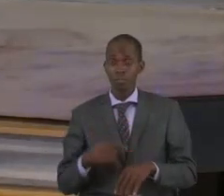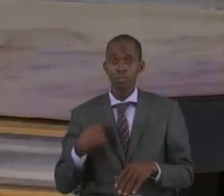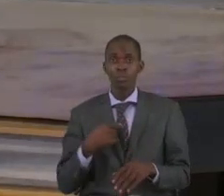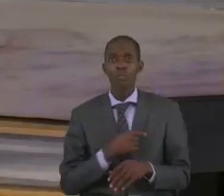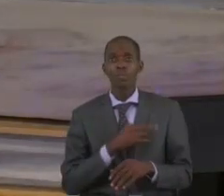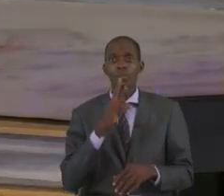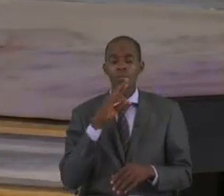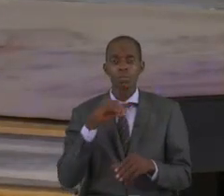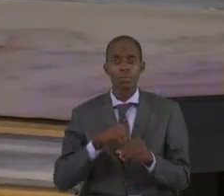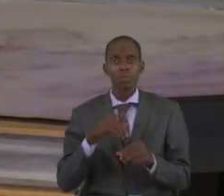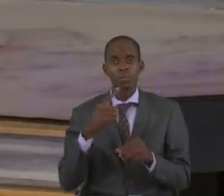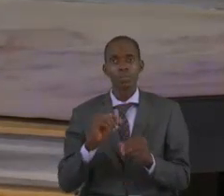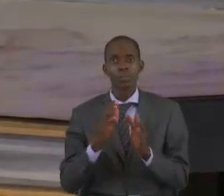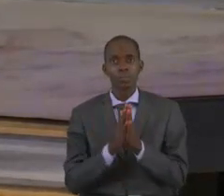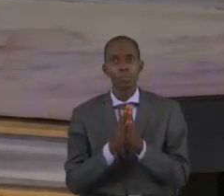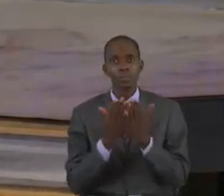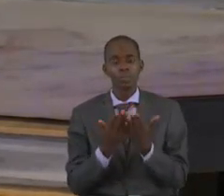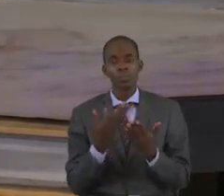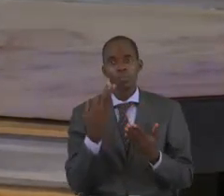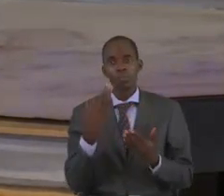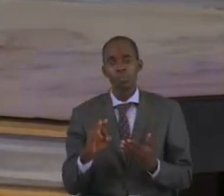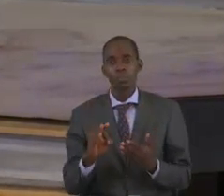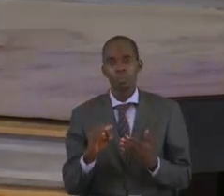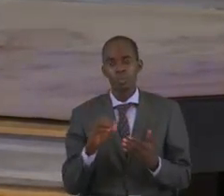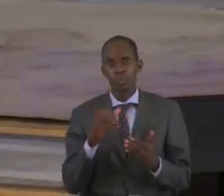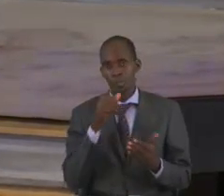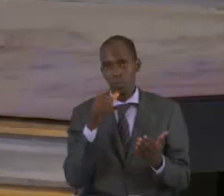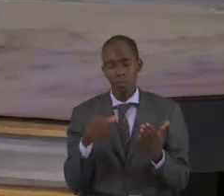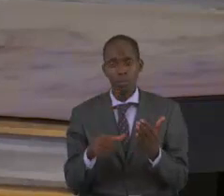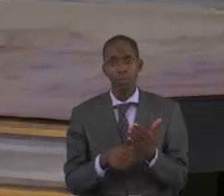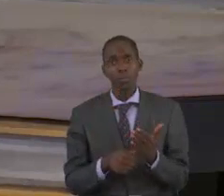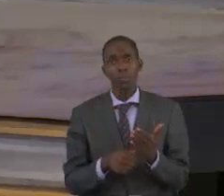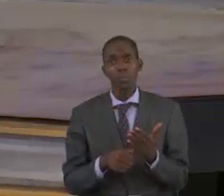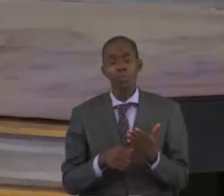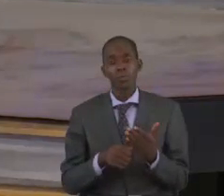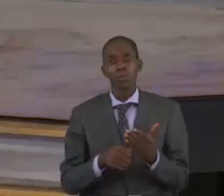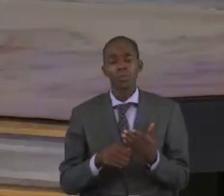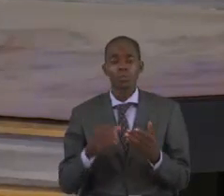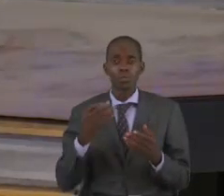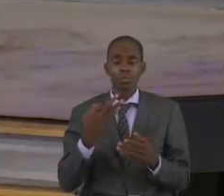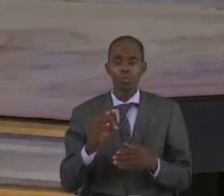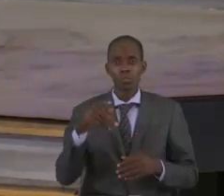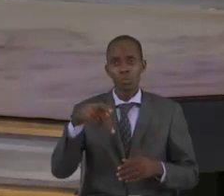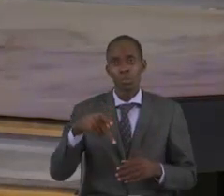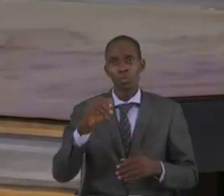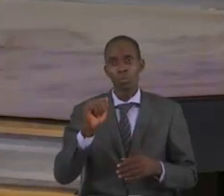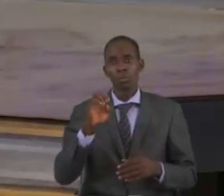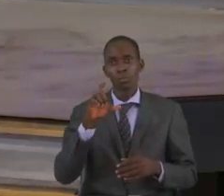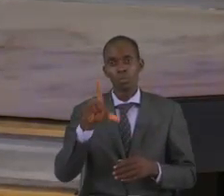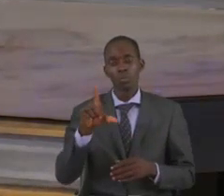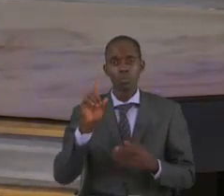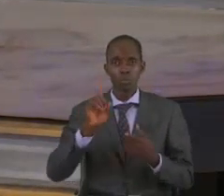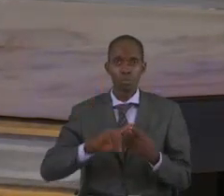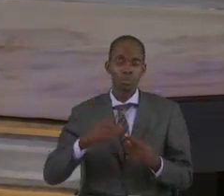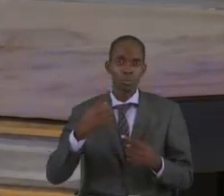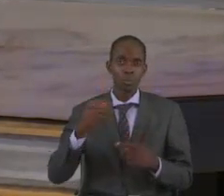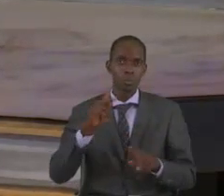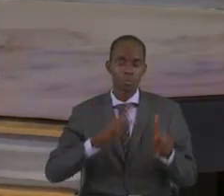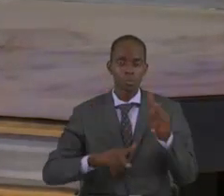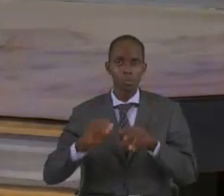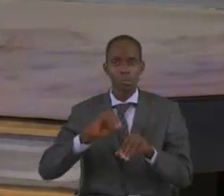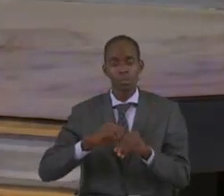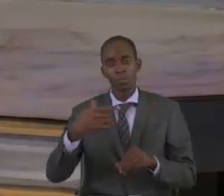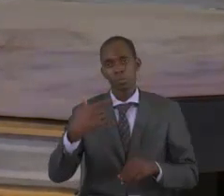in the book, in the epistle of Paul to the Galatians. We've already studied